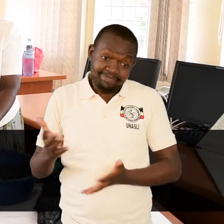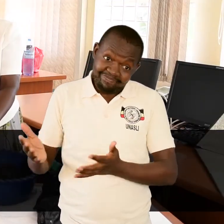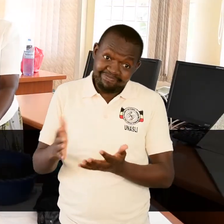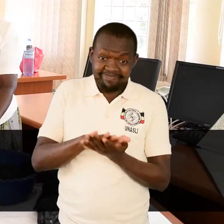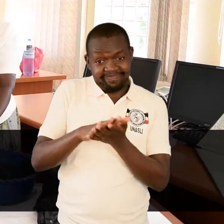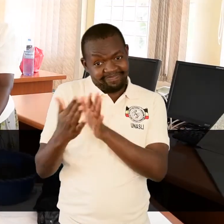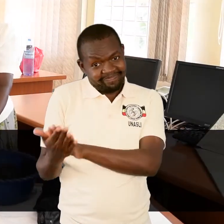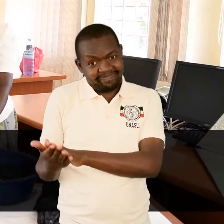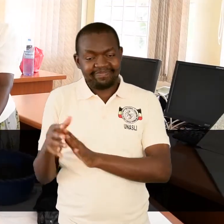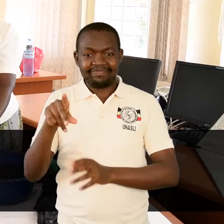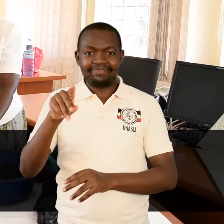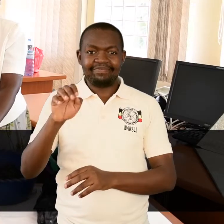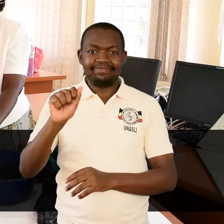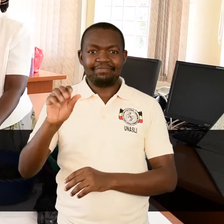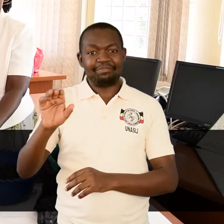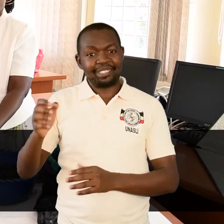Peace.